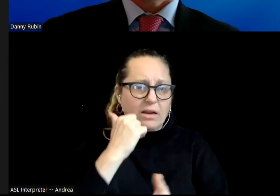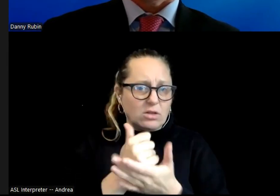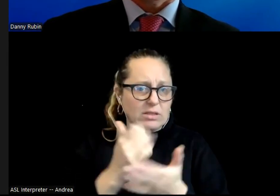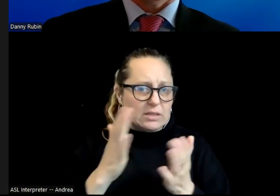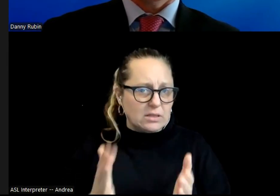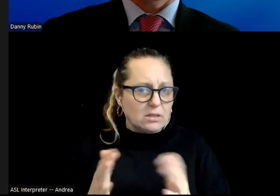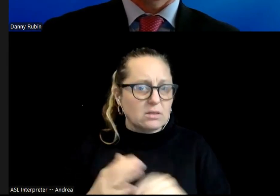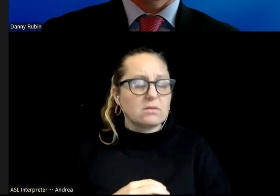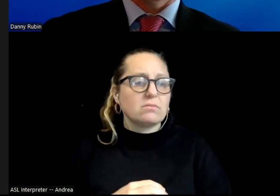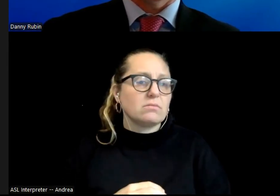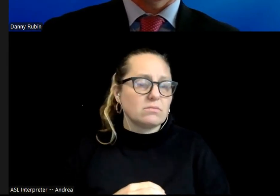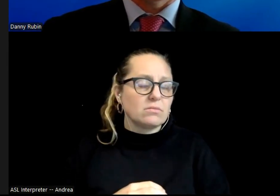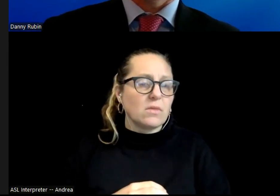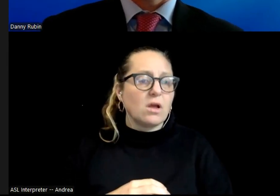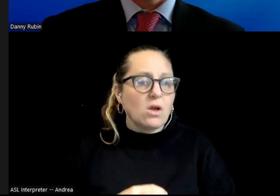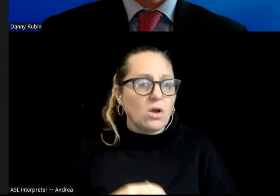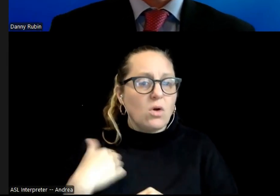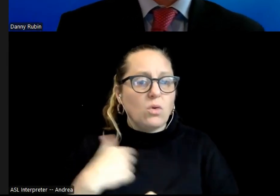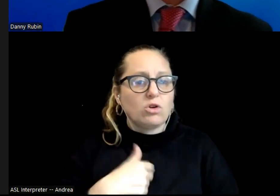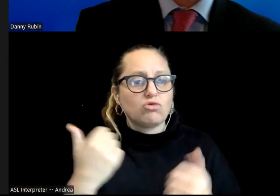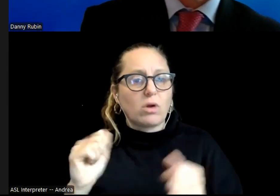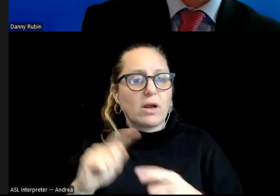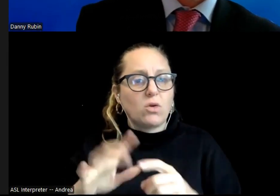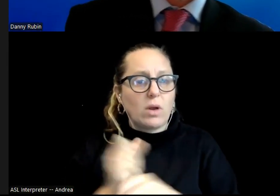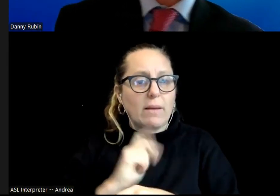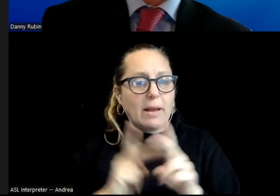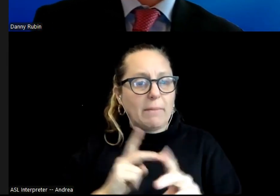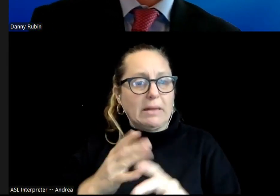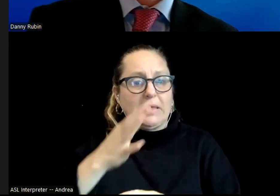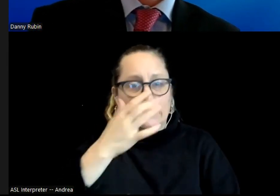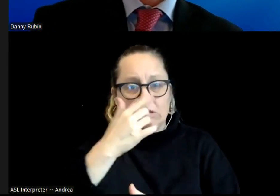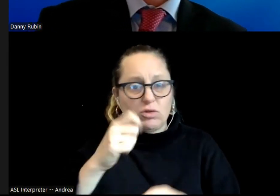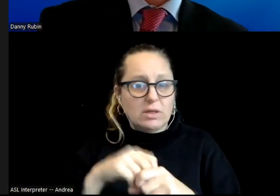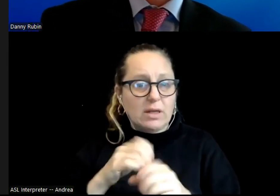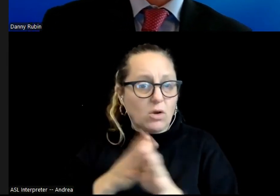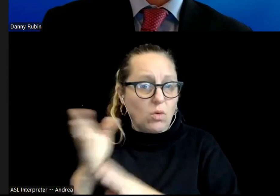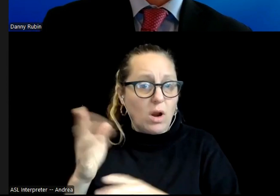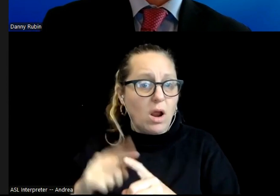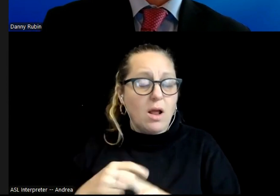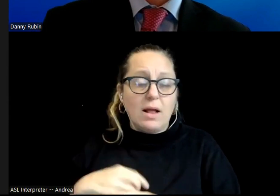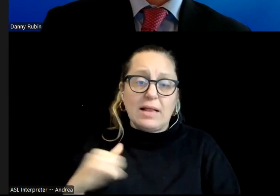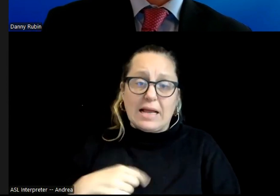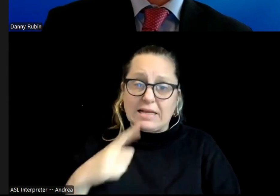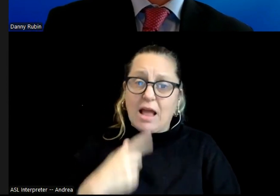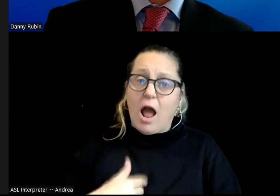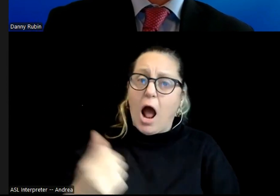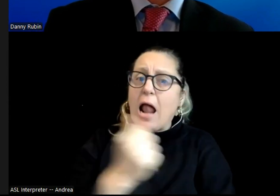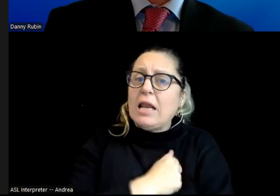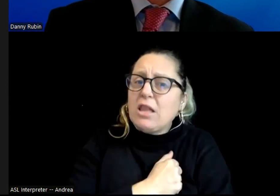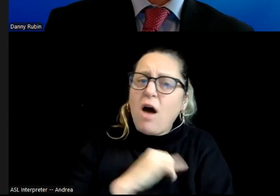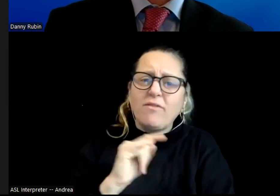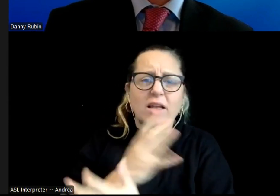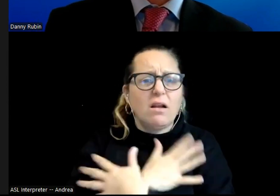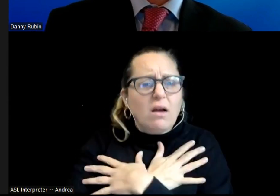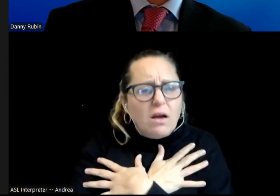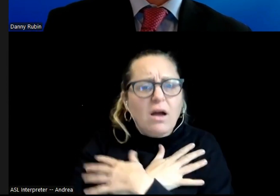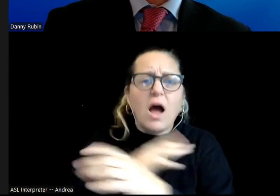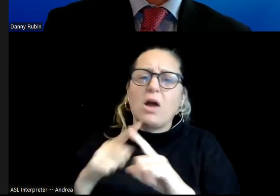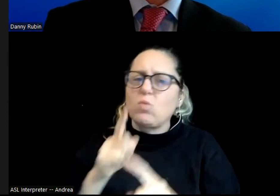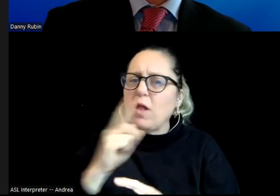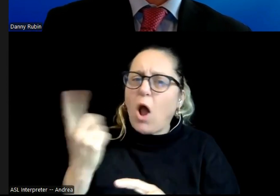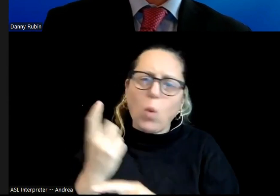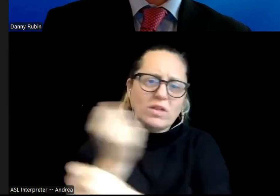so we are trying to get people interested in the career. And like I say, I love it. I have always loved